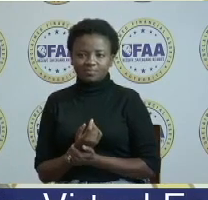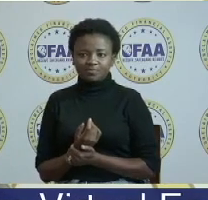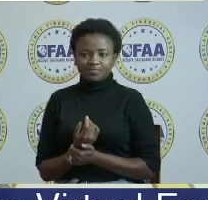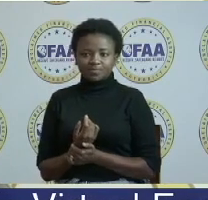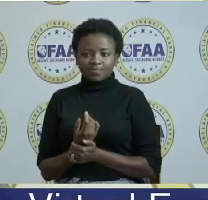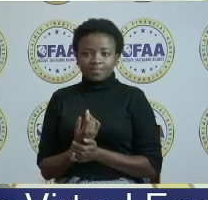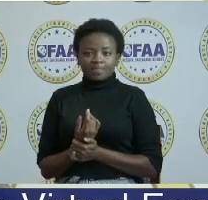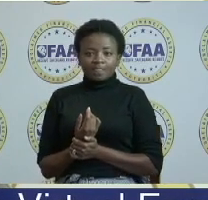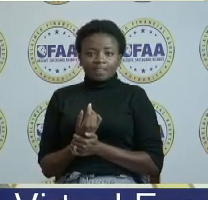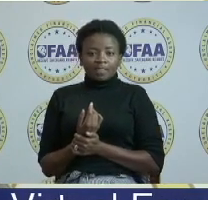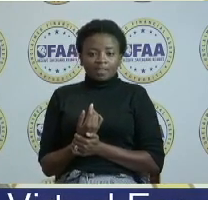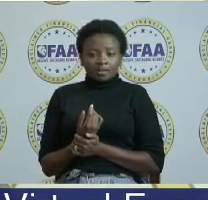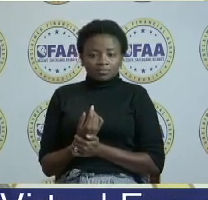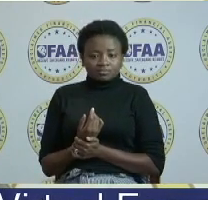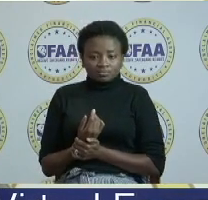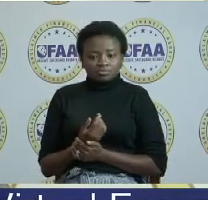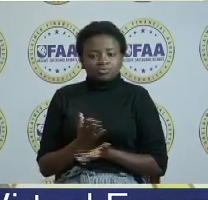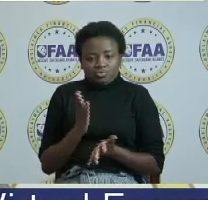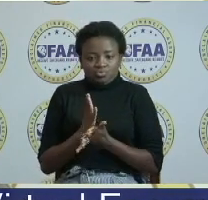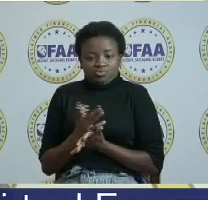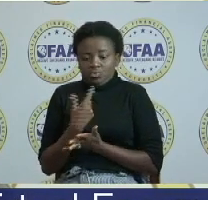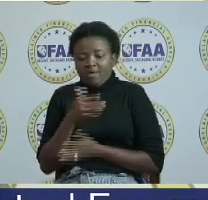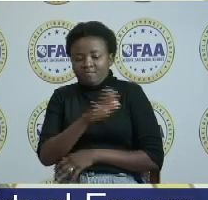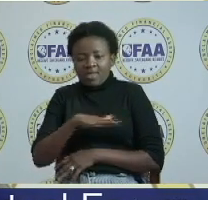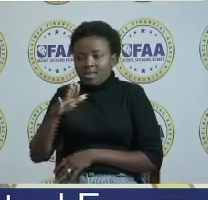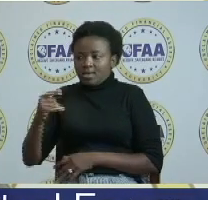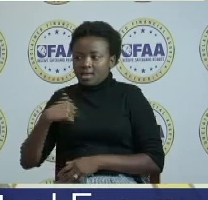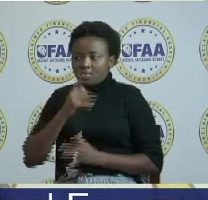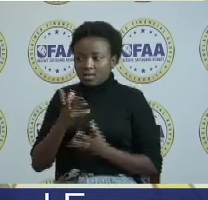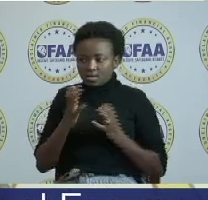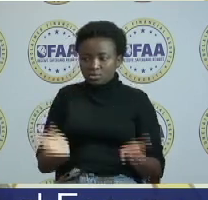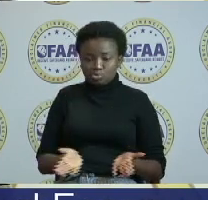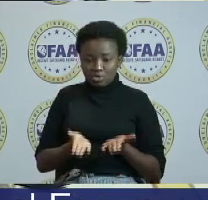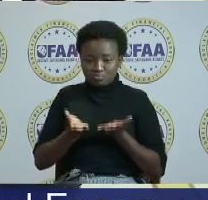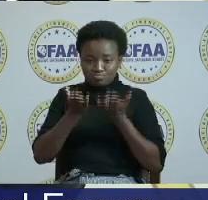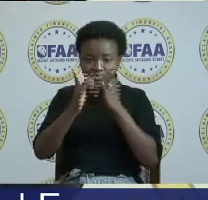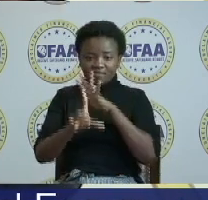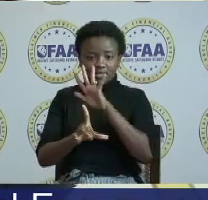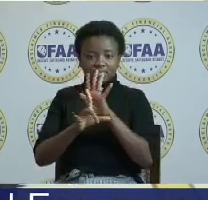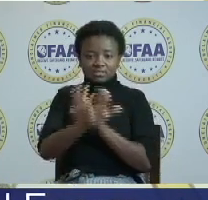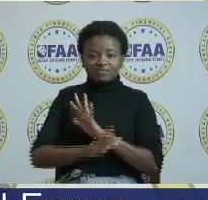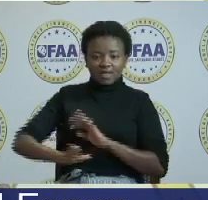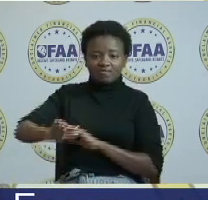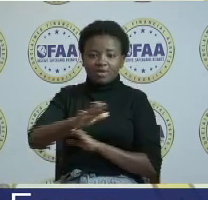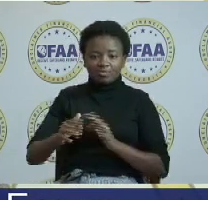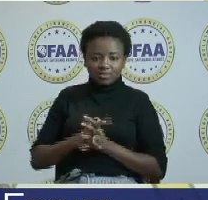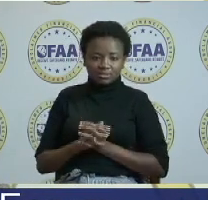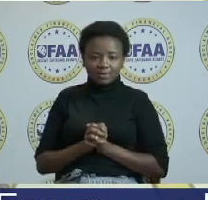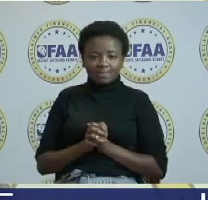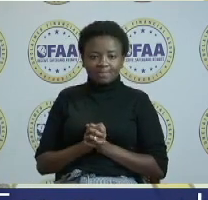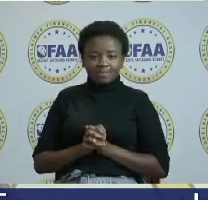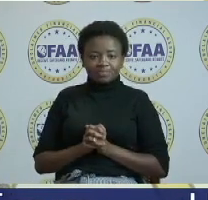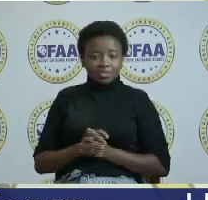There is certainly scope for improving the legislative environment. This is